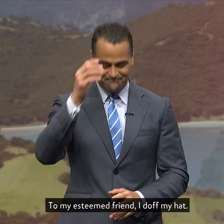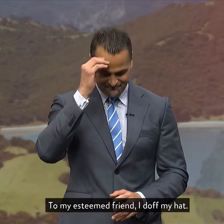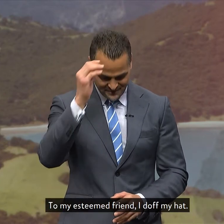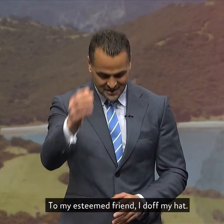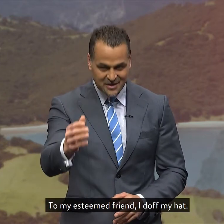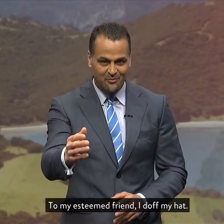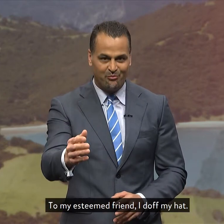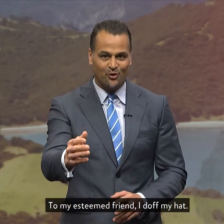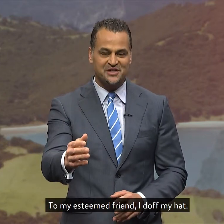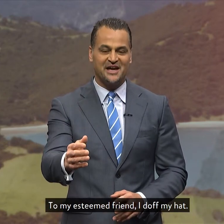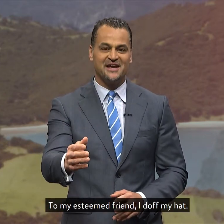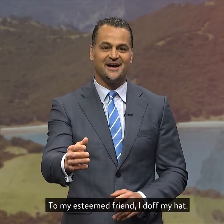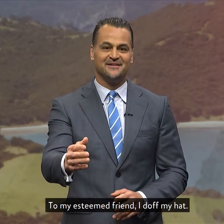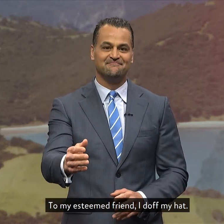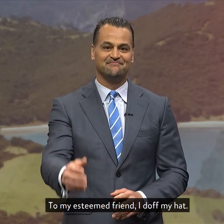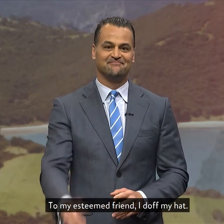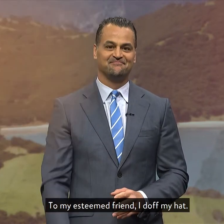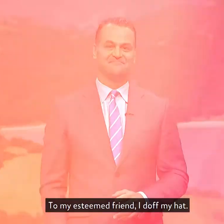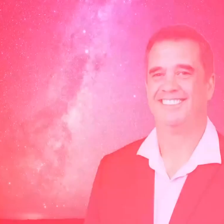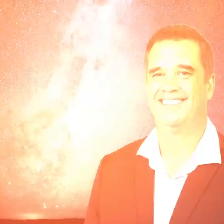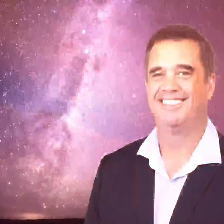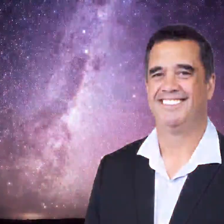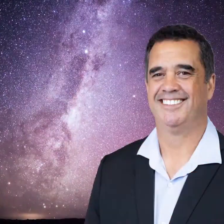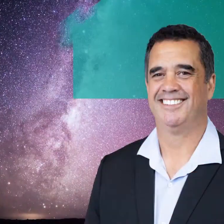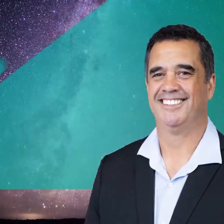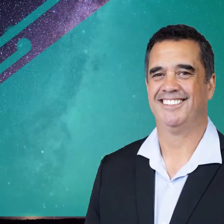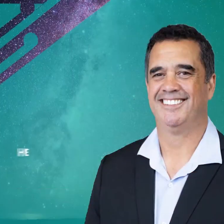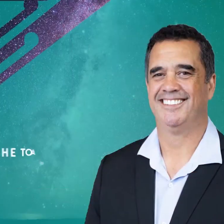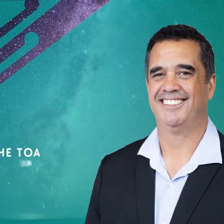rangatira. Pōtaia!